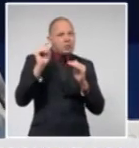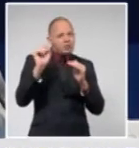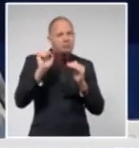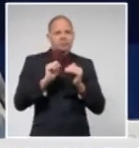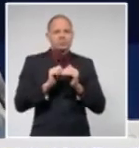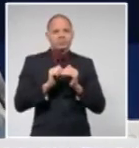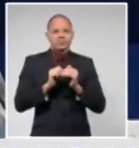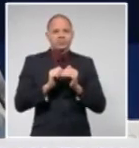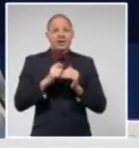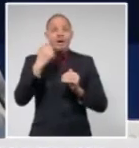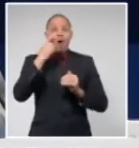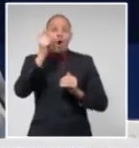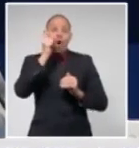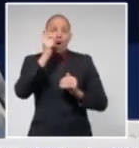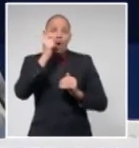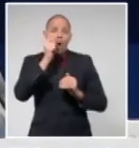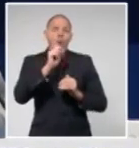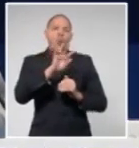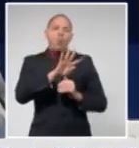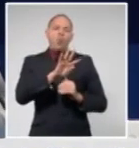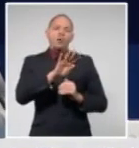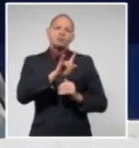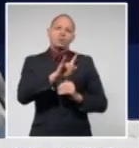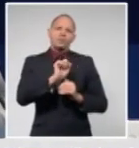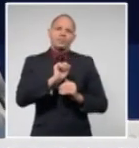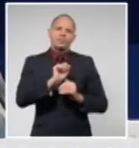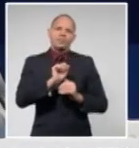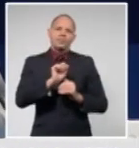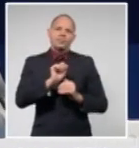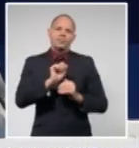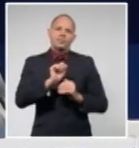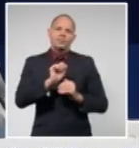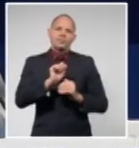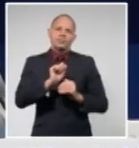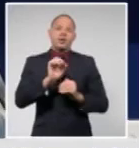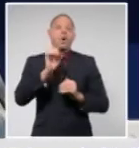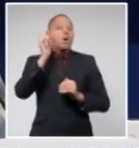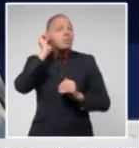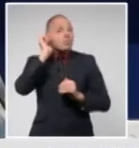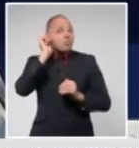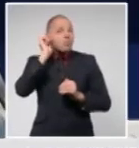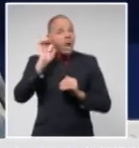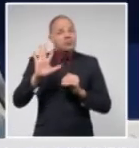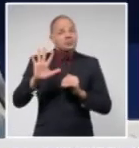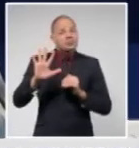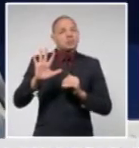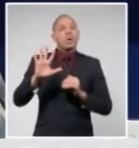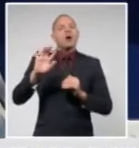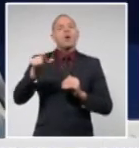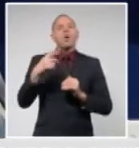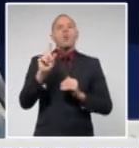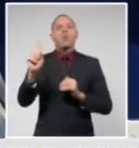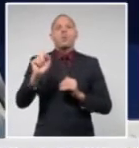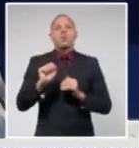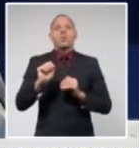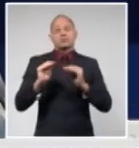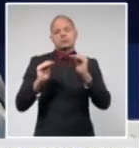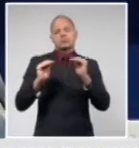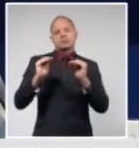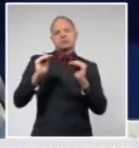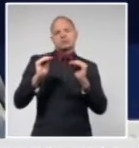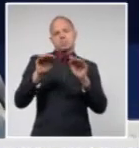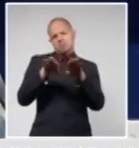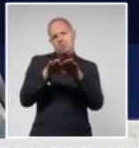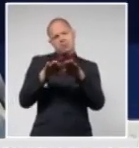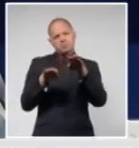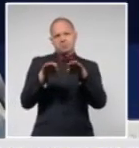of all diagnosed cases on the island since the pandemic began. 19 of the 42 cases